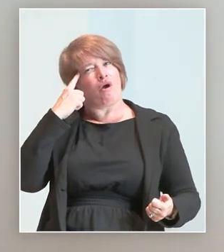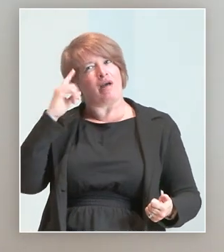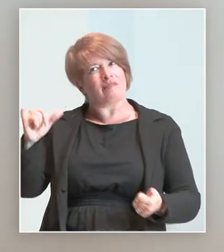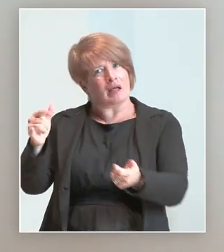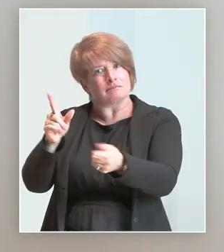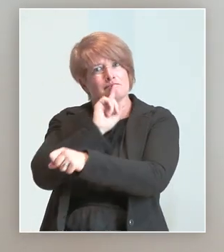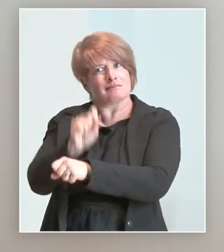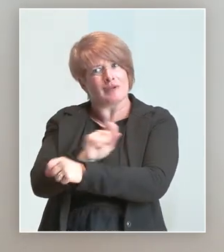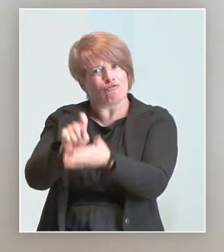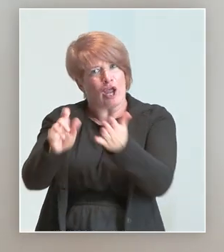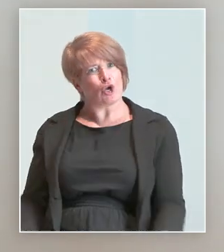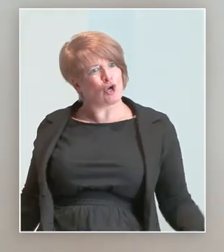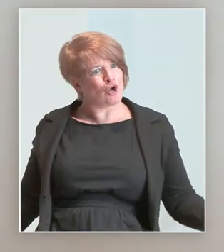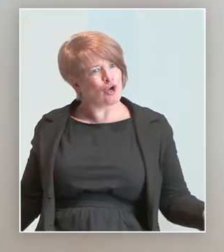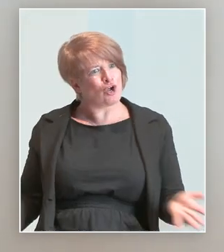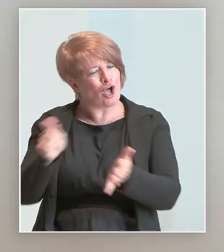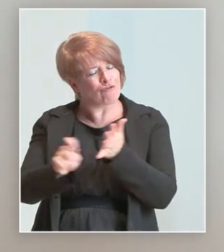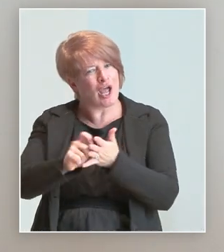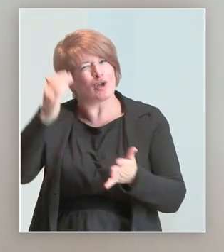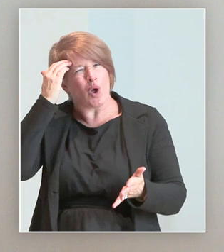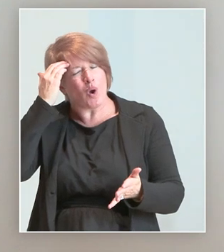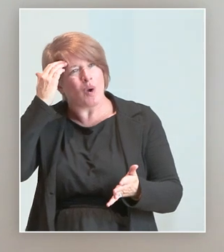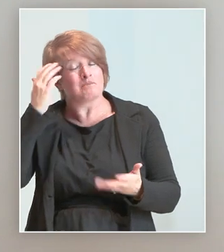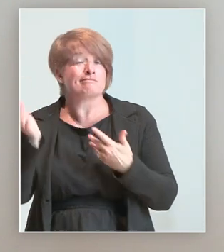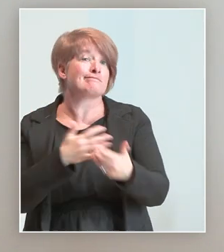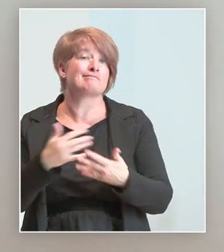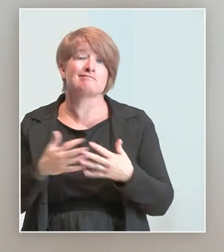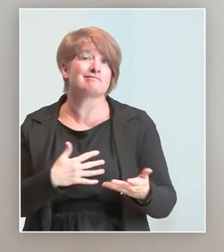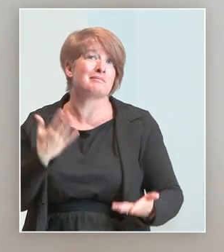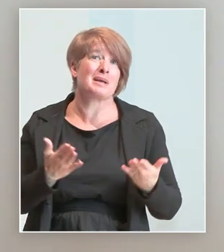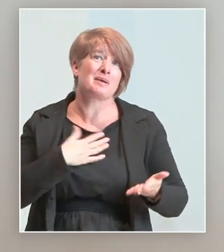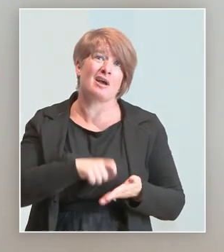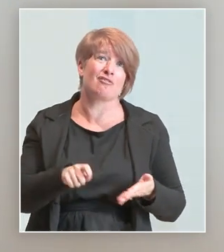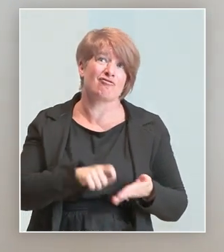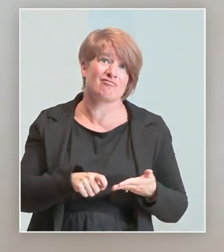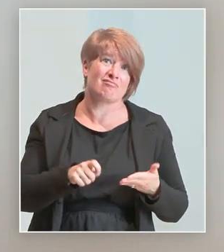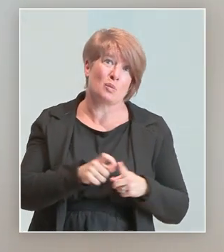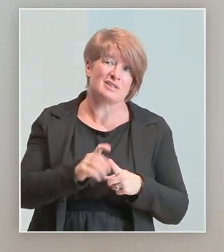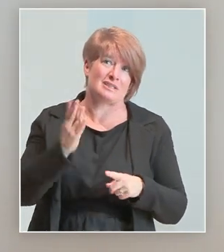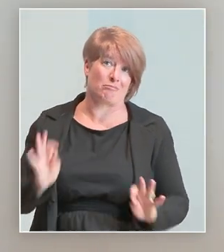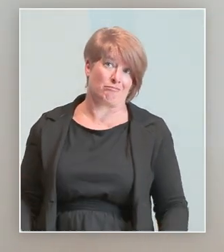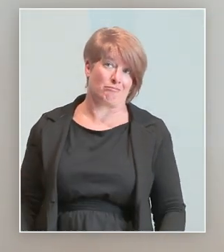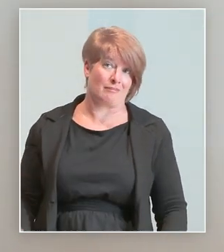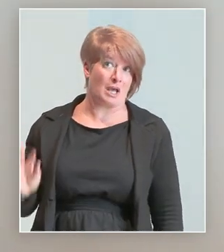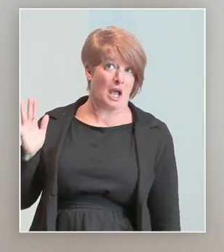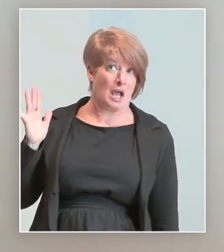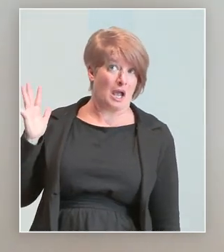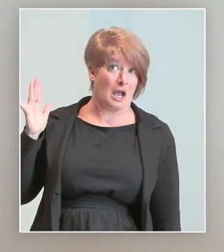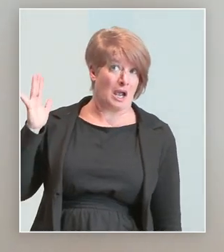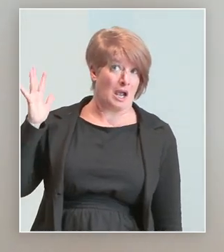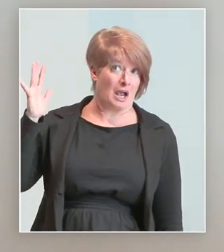be a writer. Writing, knowing in part that no matter how trivial your words may seem, someday,